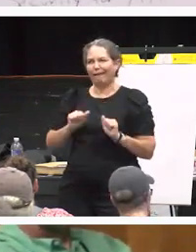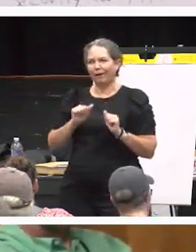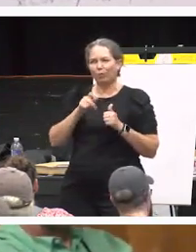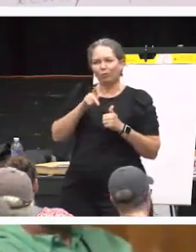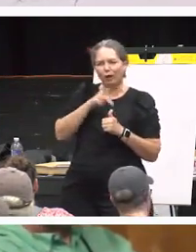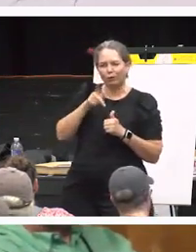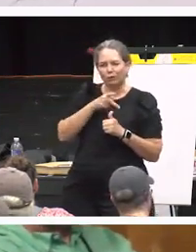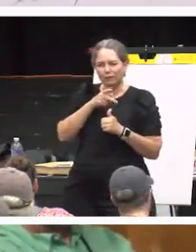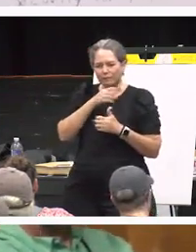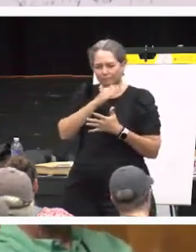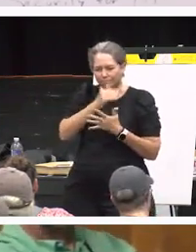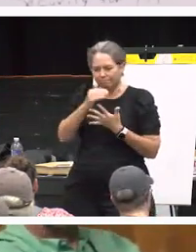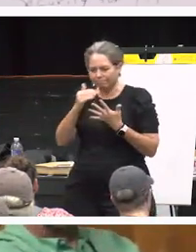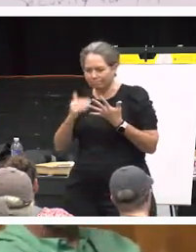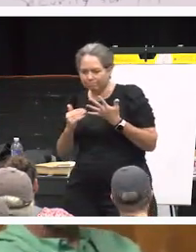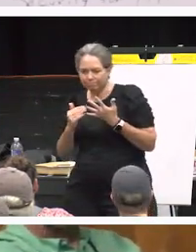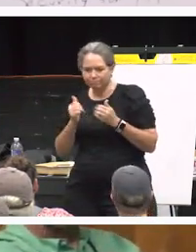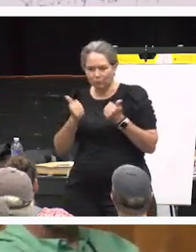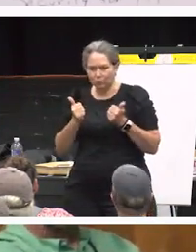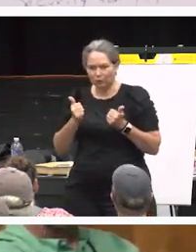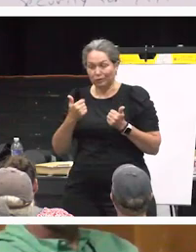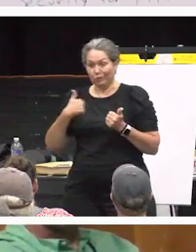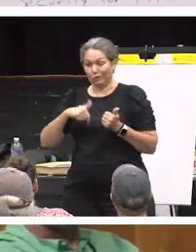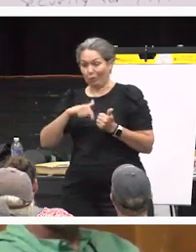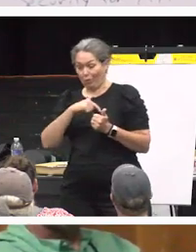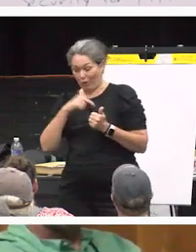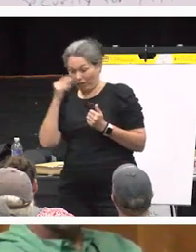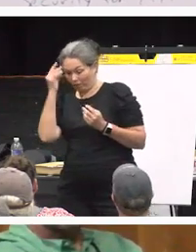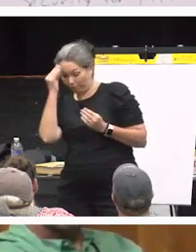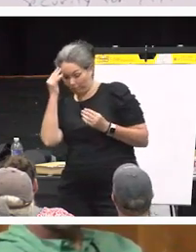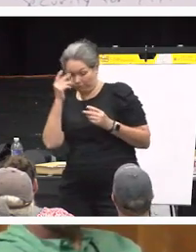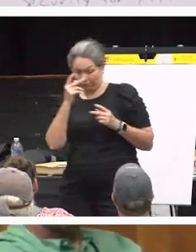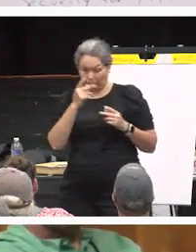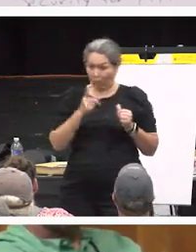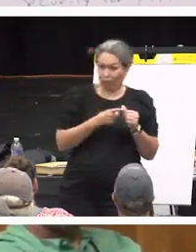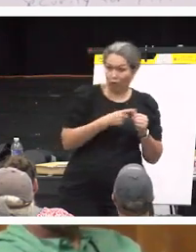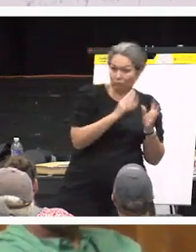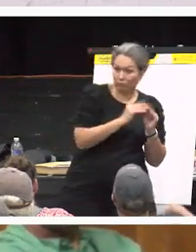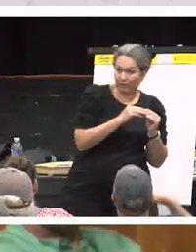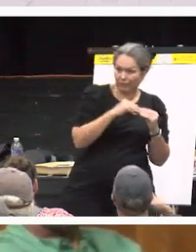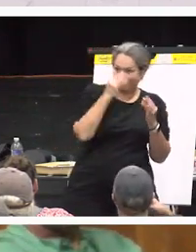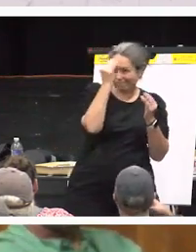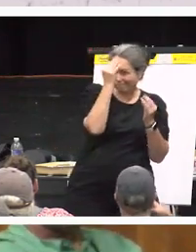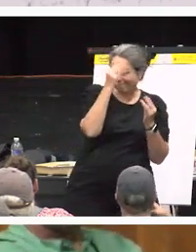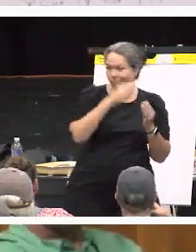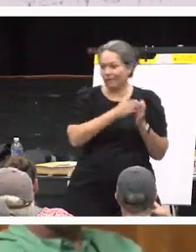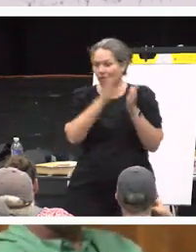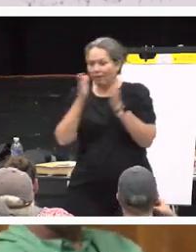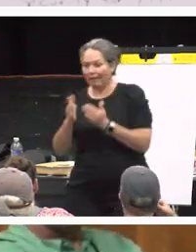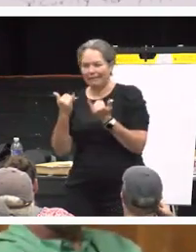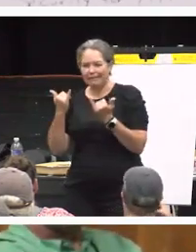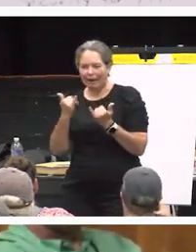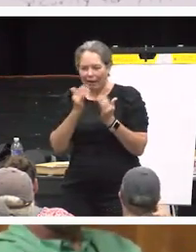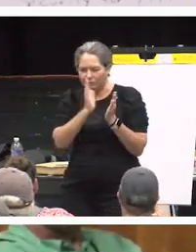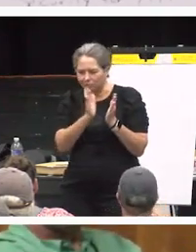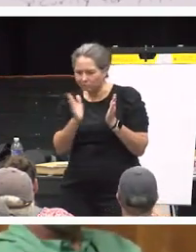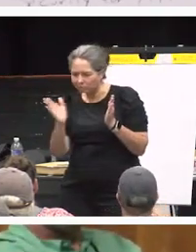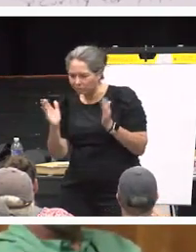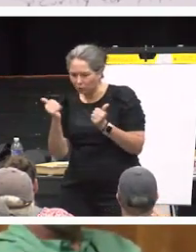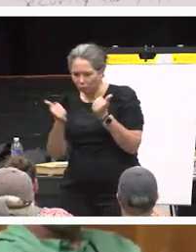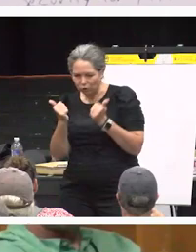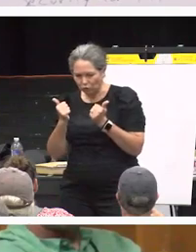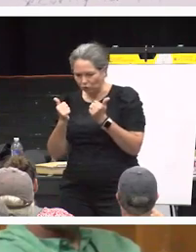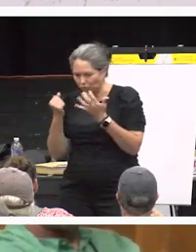that we could look at. We've digested the ideas in the first session. We looked at all the priorities that hit the table